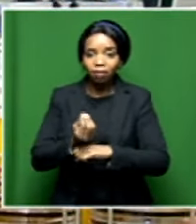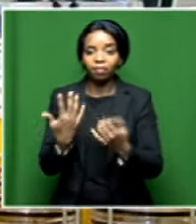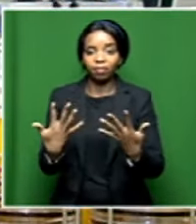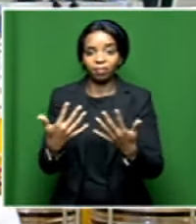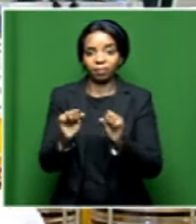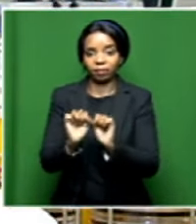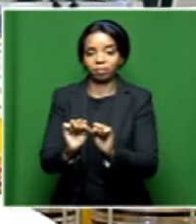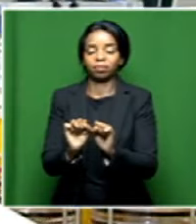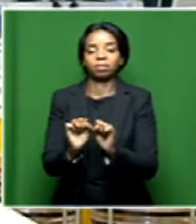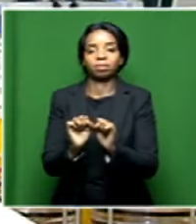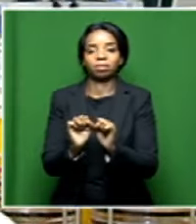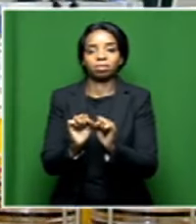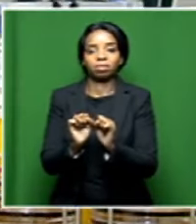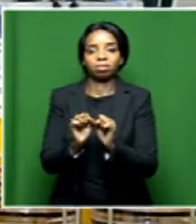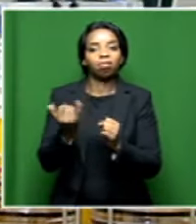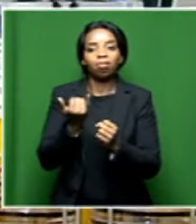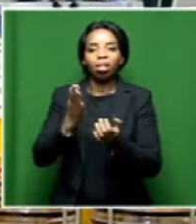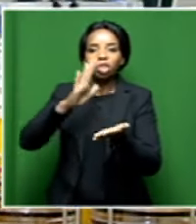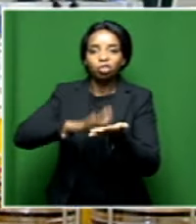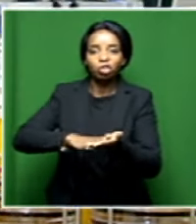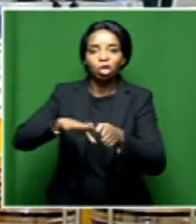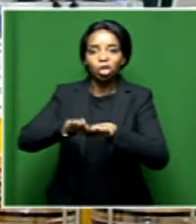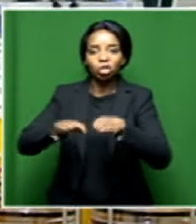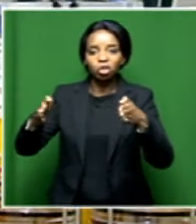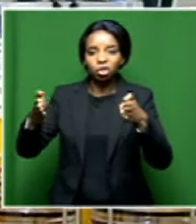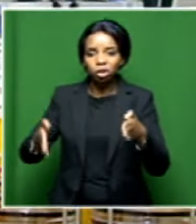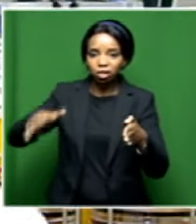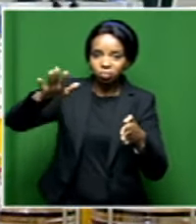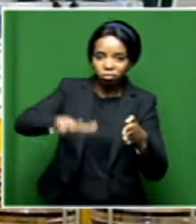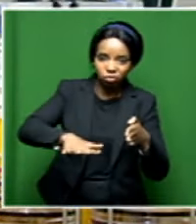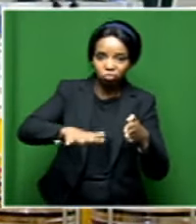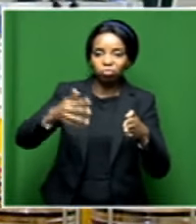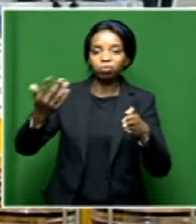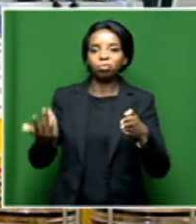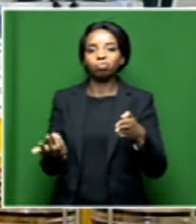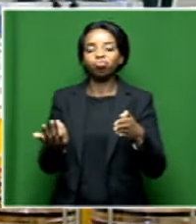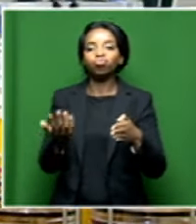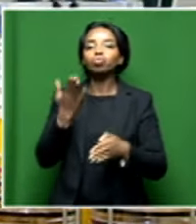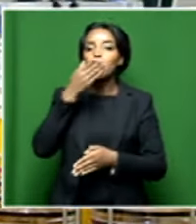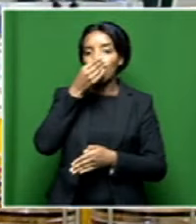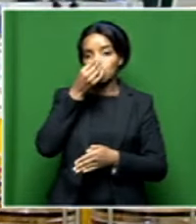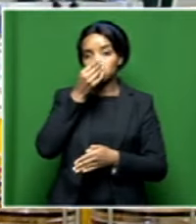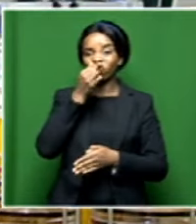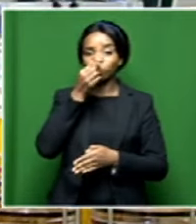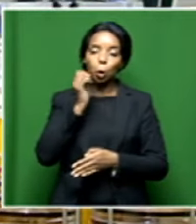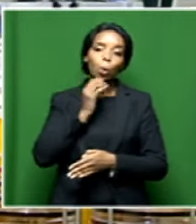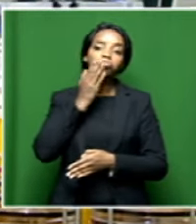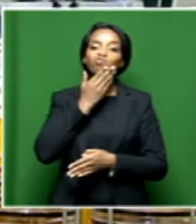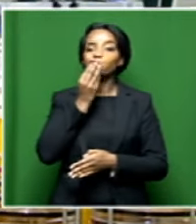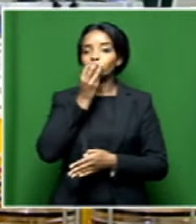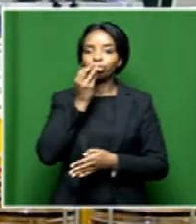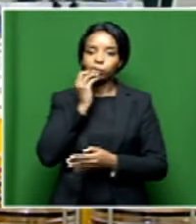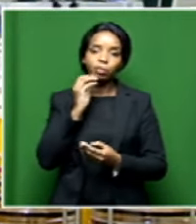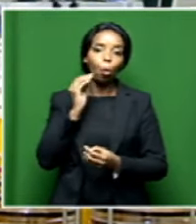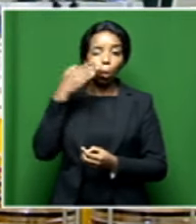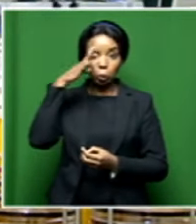time. And if I touch a table and then I touch my nose or my mouth or just